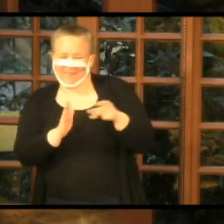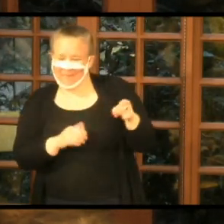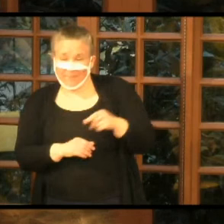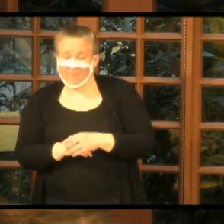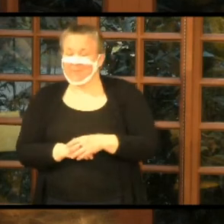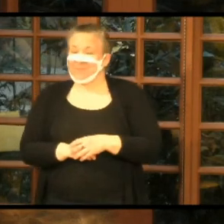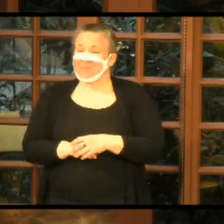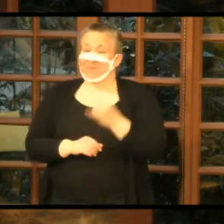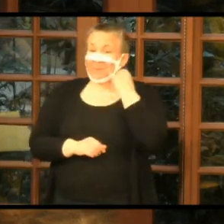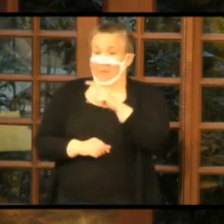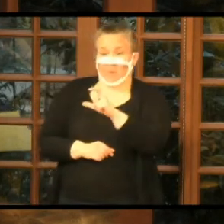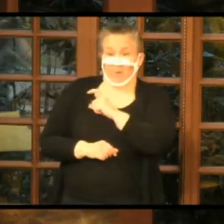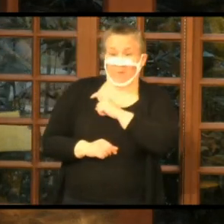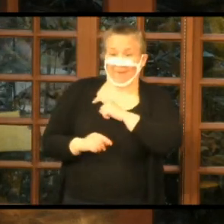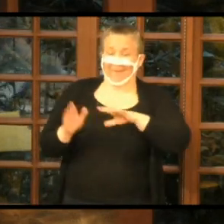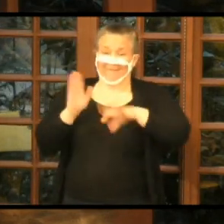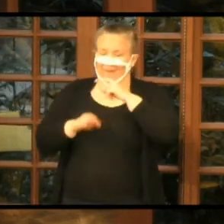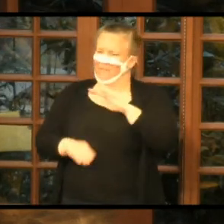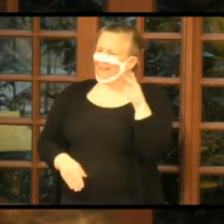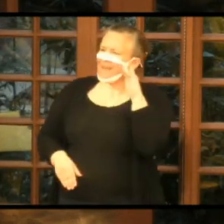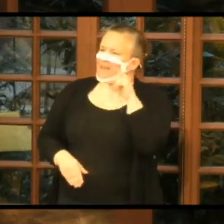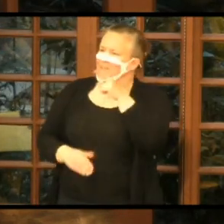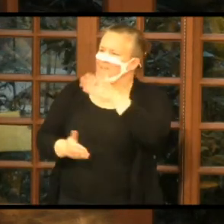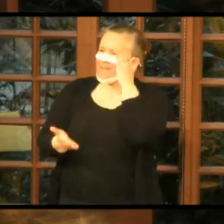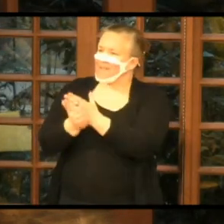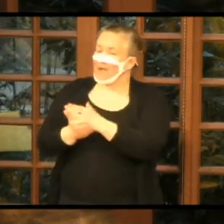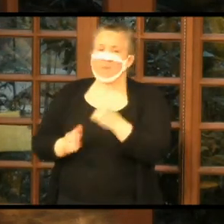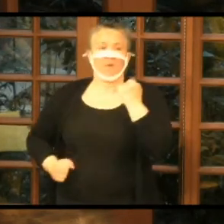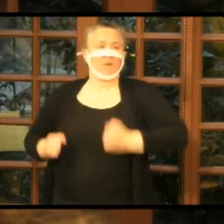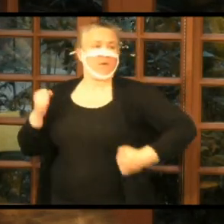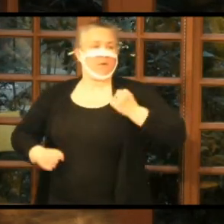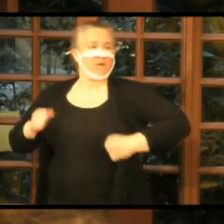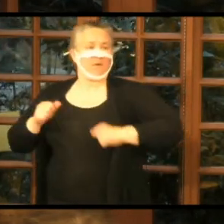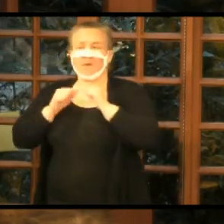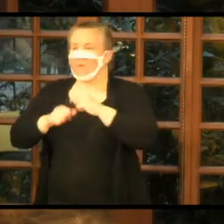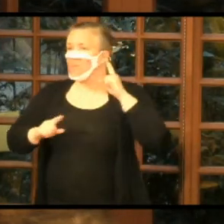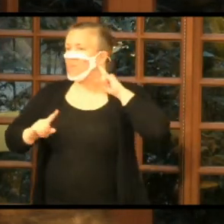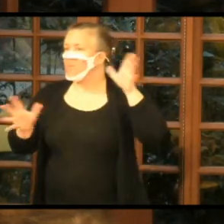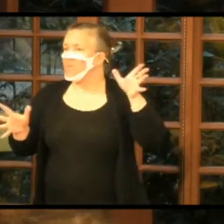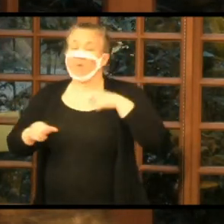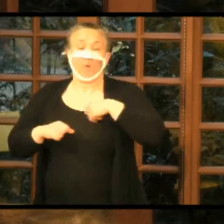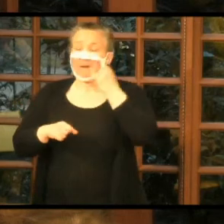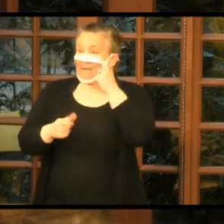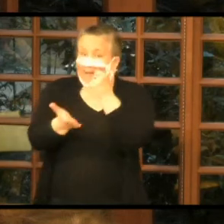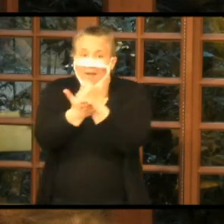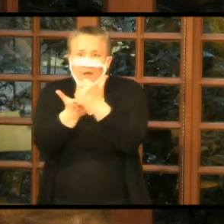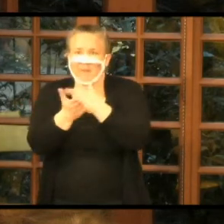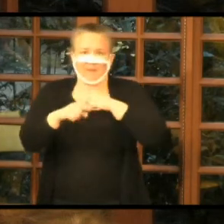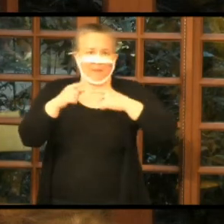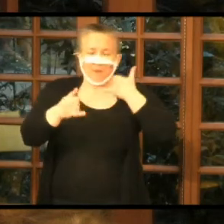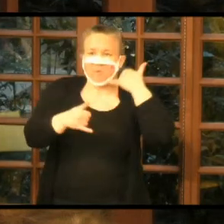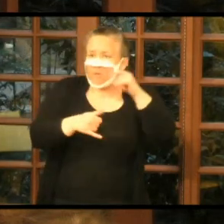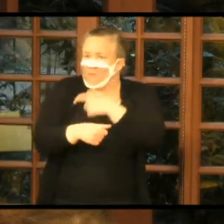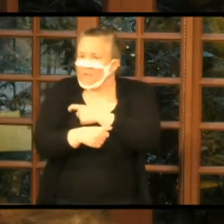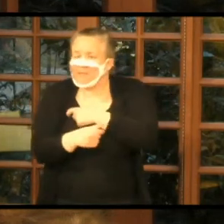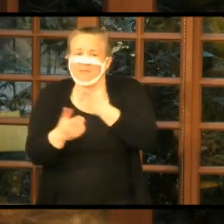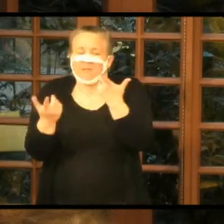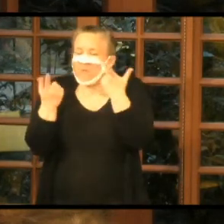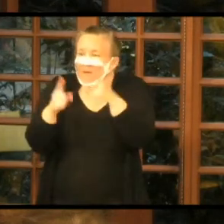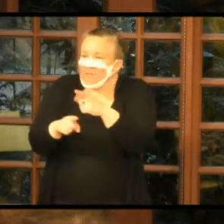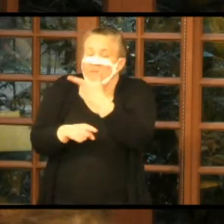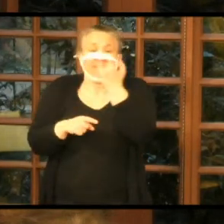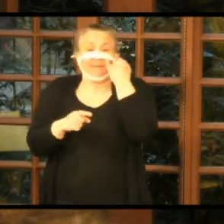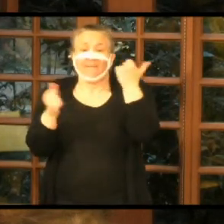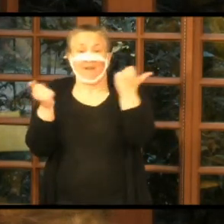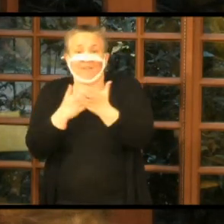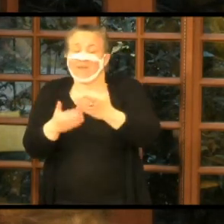if a patrolman finds them and shouts for them to stop, but they keep running? Or if they do need help but have no way to call the police? What if